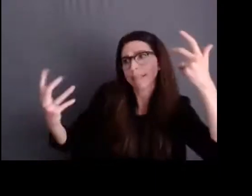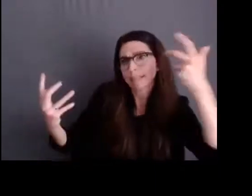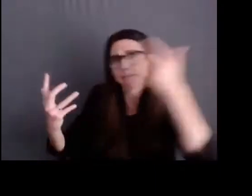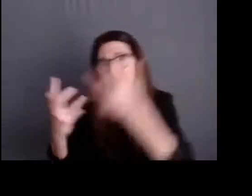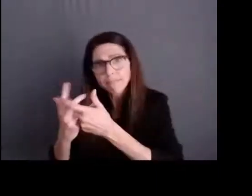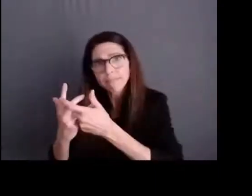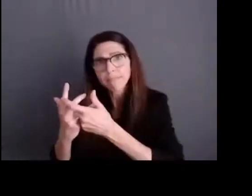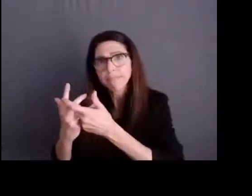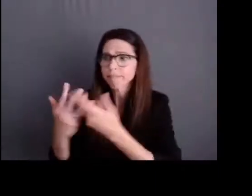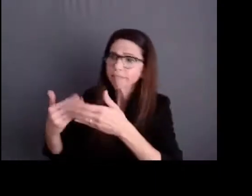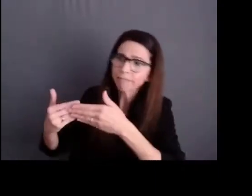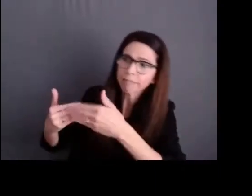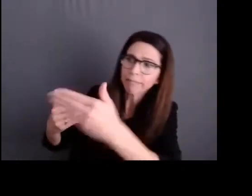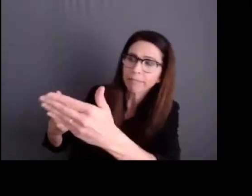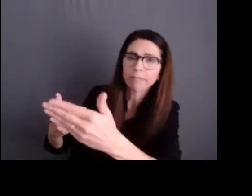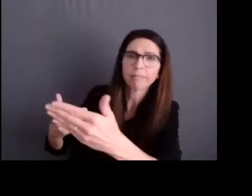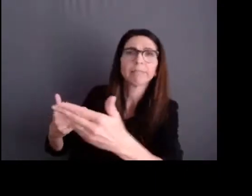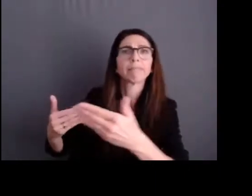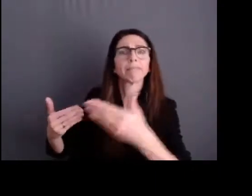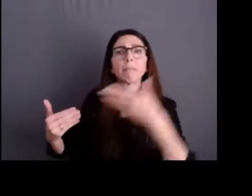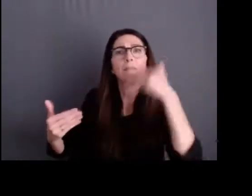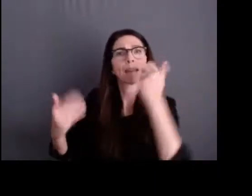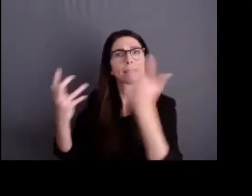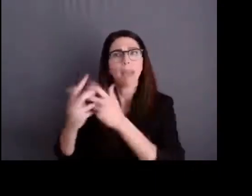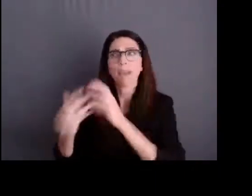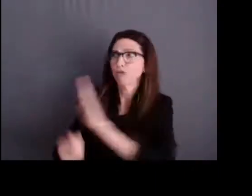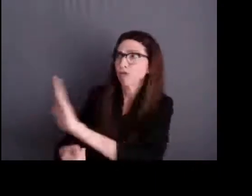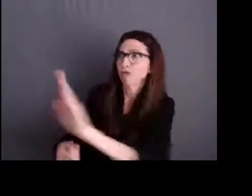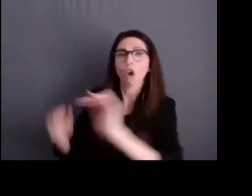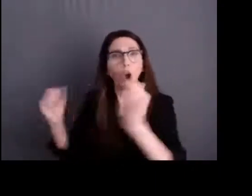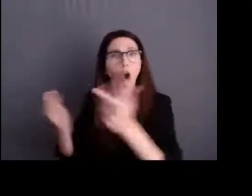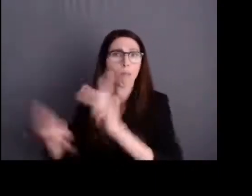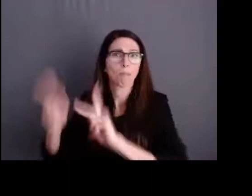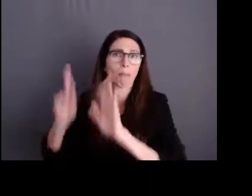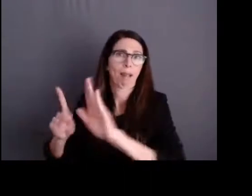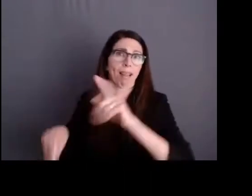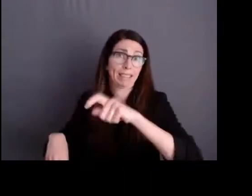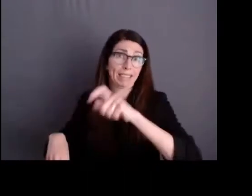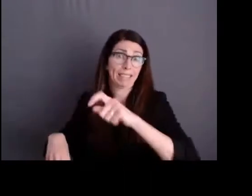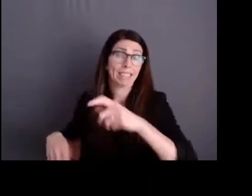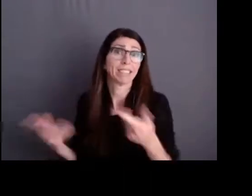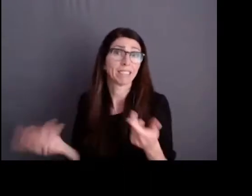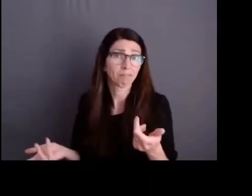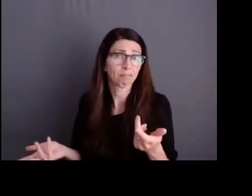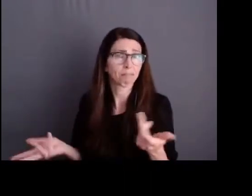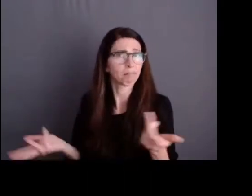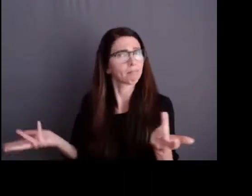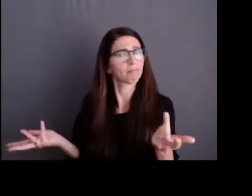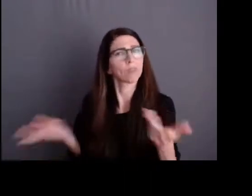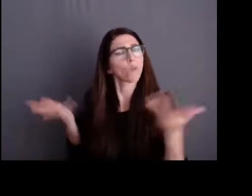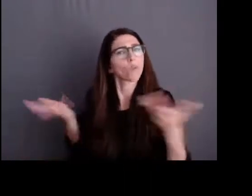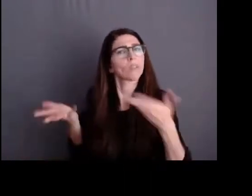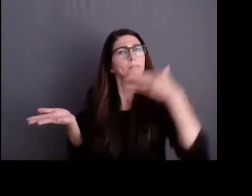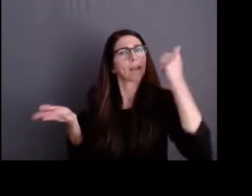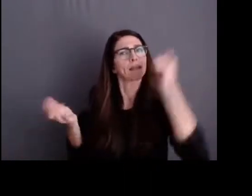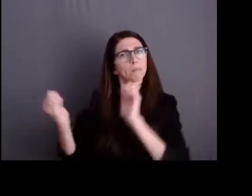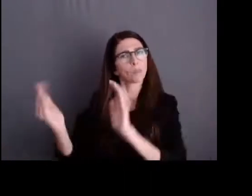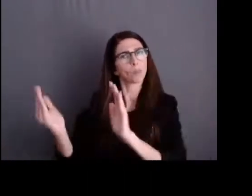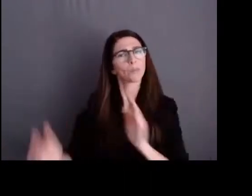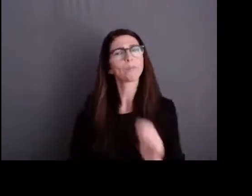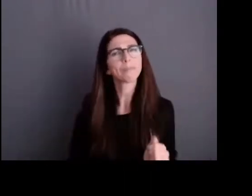needs of a post-COVID-19 world to ensure no one, including people with disabilities, are left